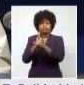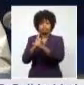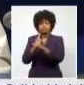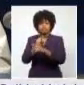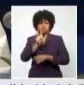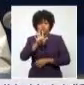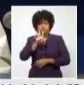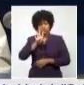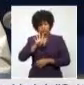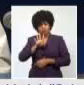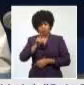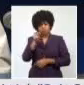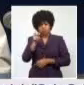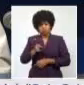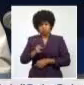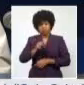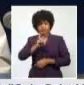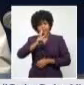that's